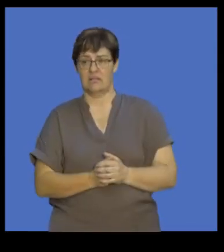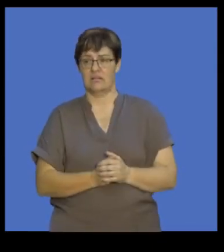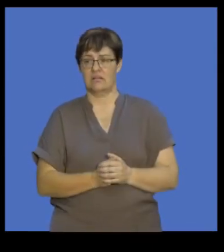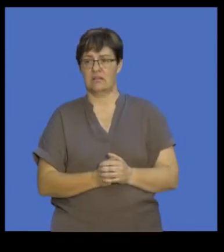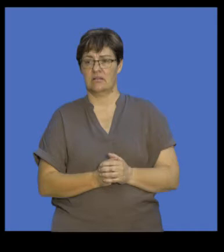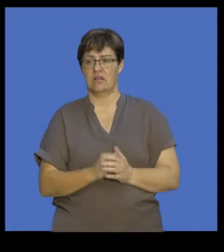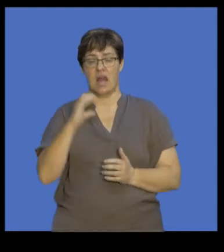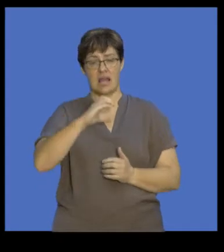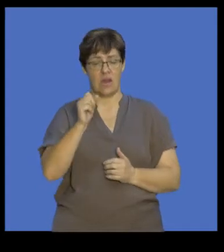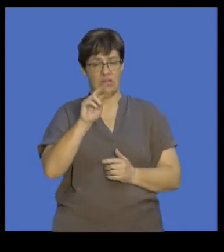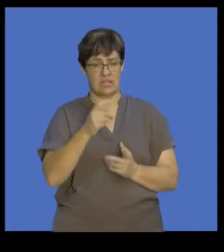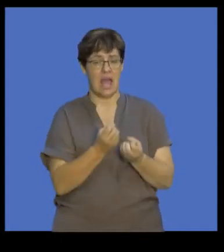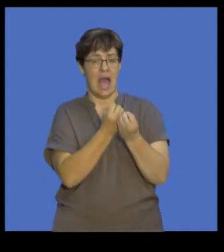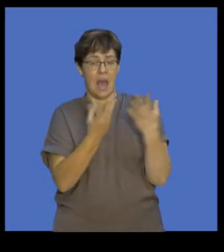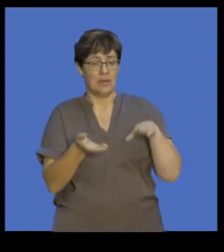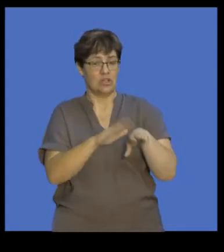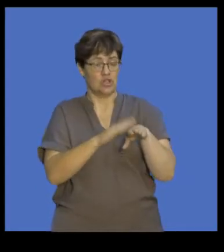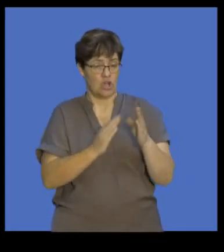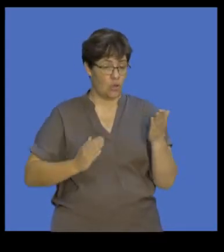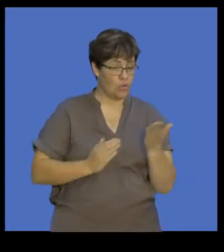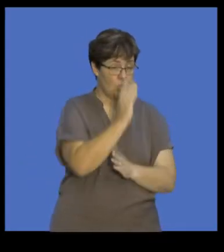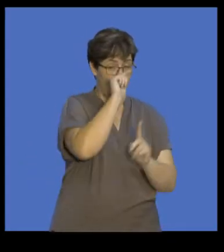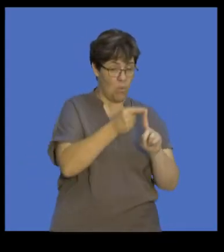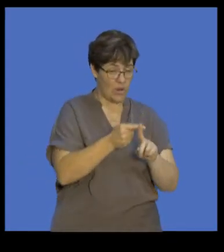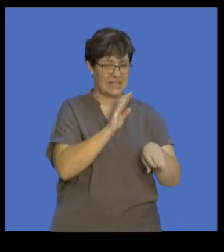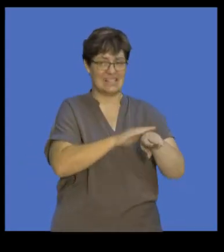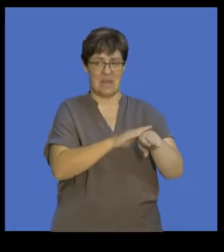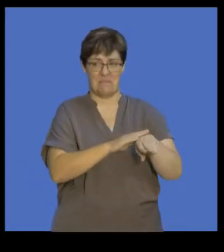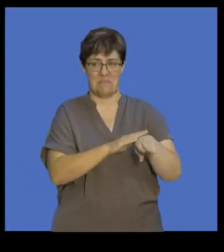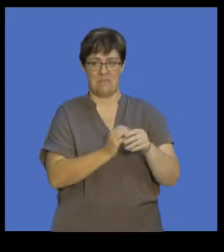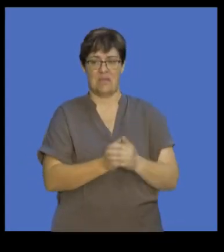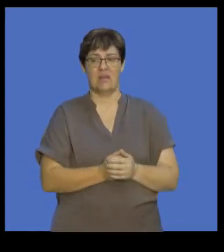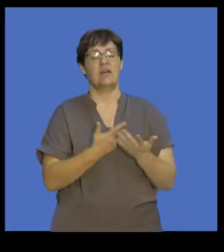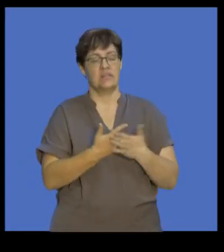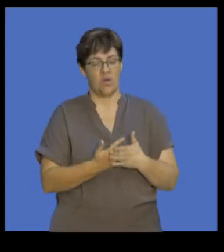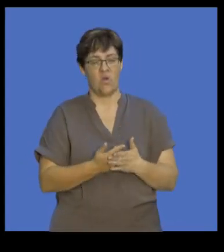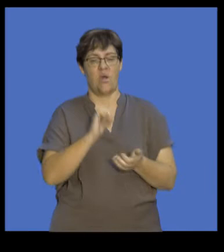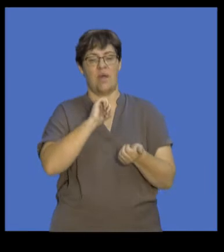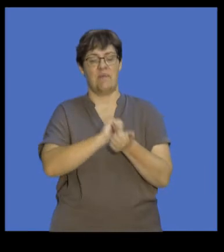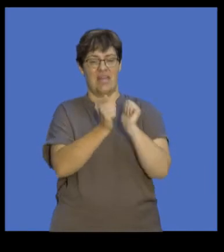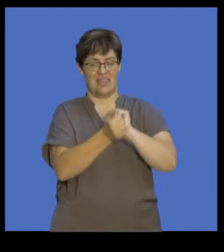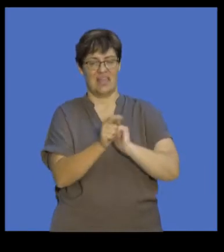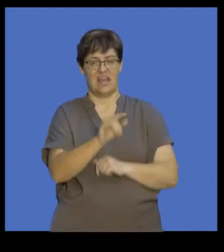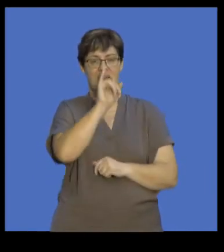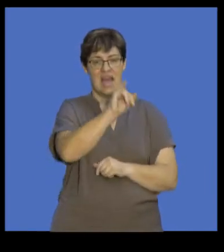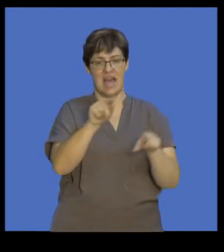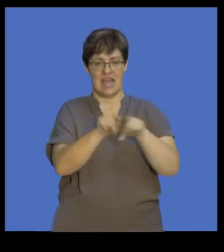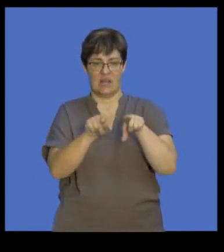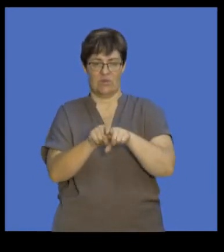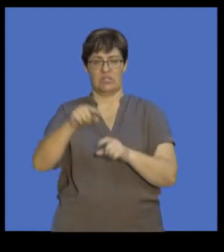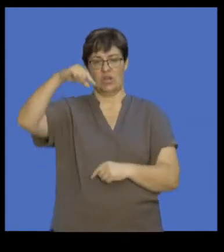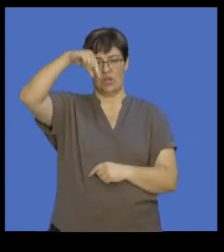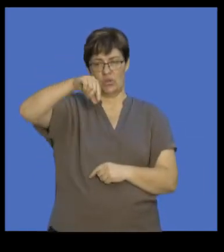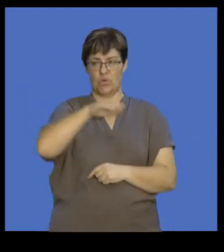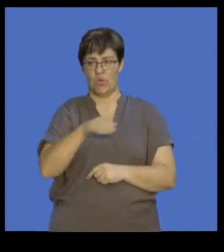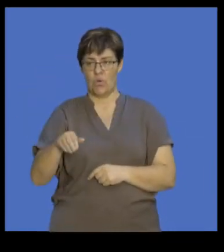that current is amount of charge that passes through a point in a given time. Then it takes us to the mathematical equation, I